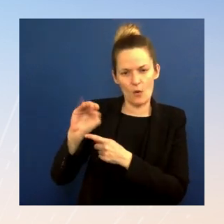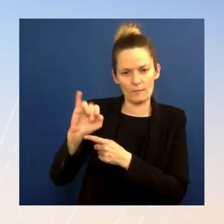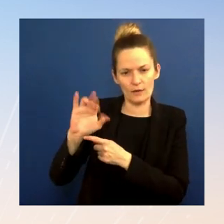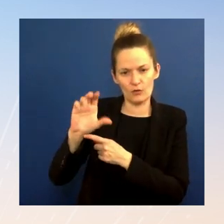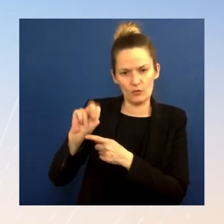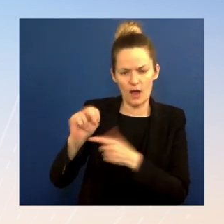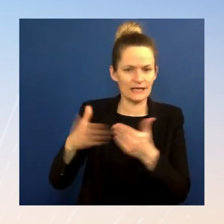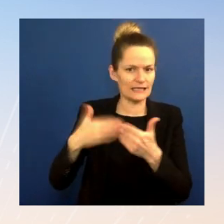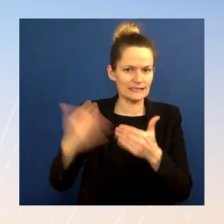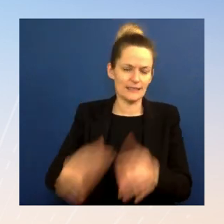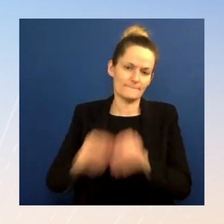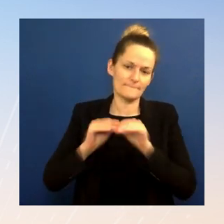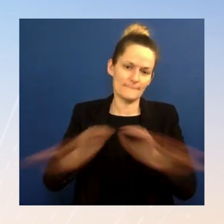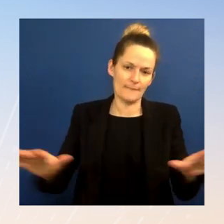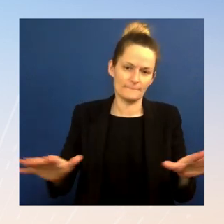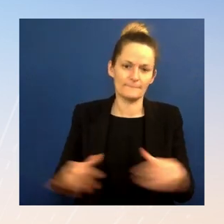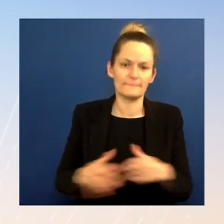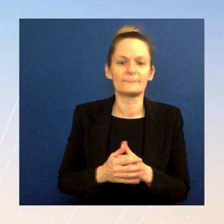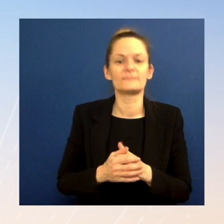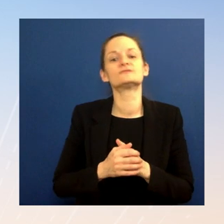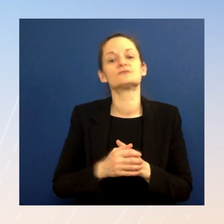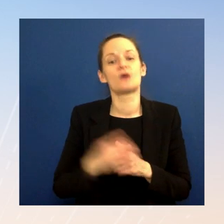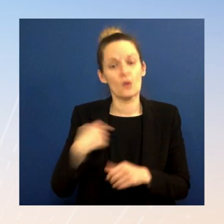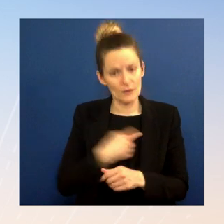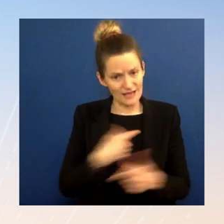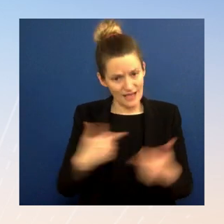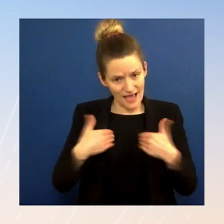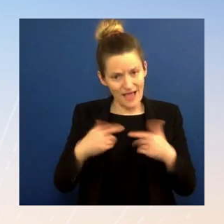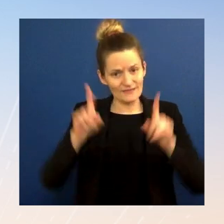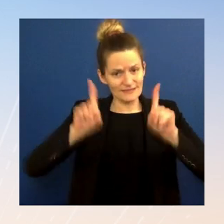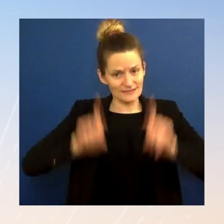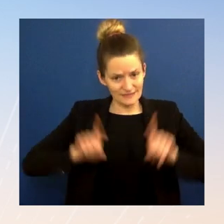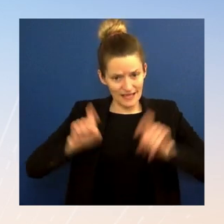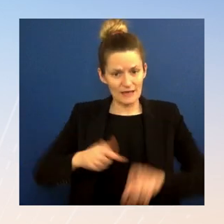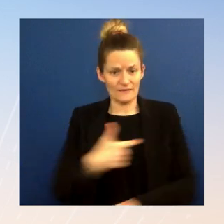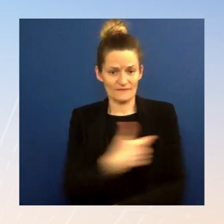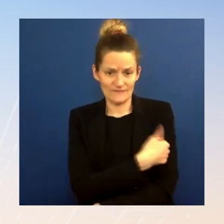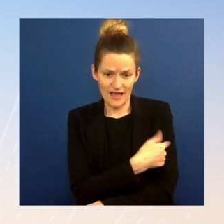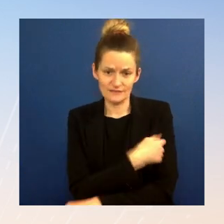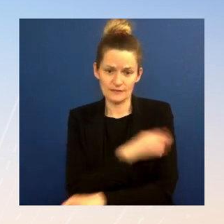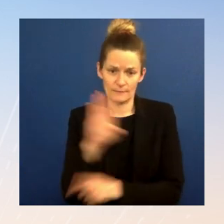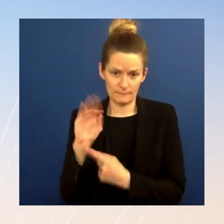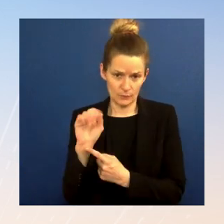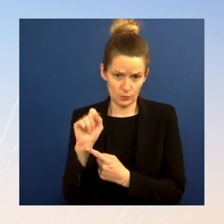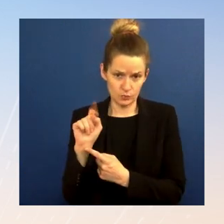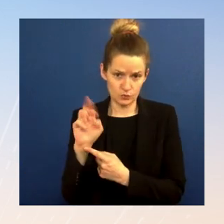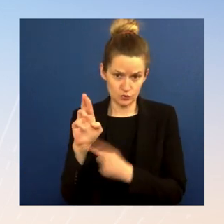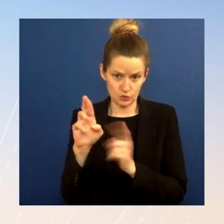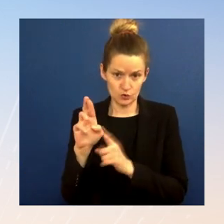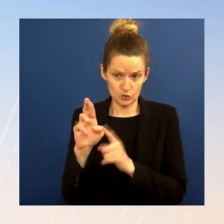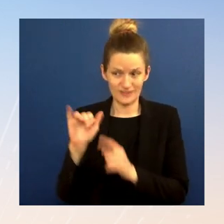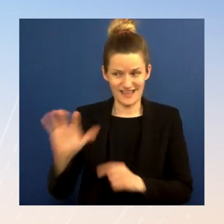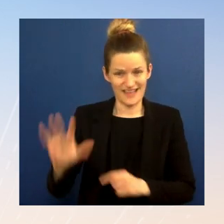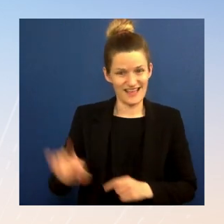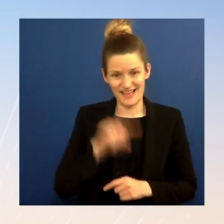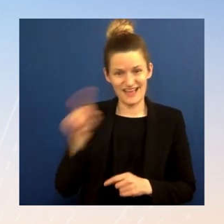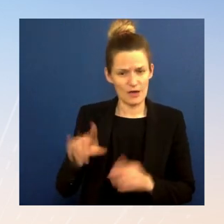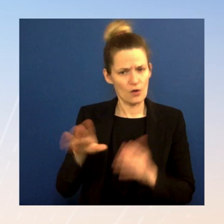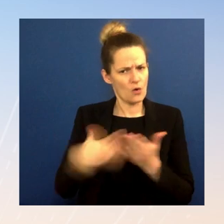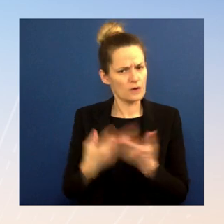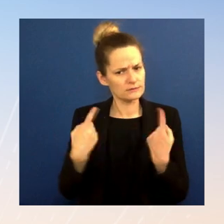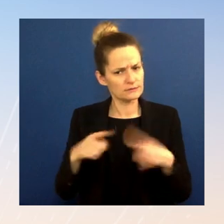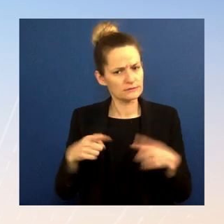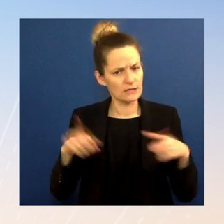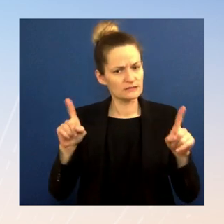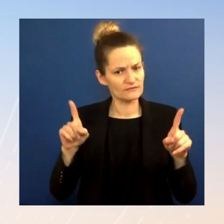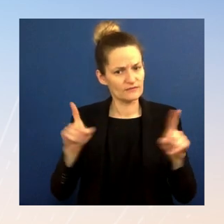and tests, all are effective tools against this variant. And China has not used mRNA vaccines, which is an important component of how we're